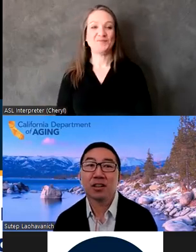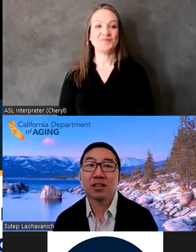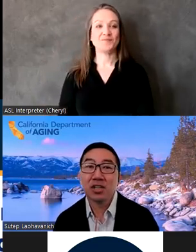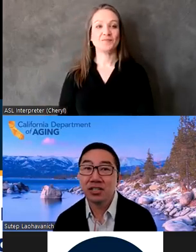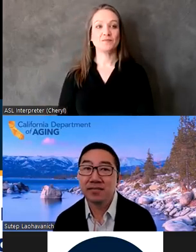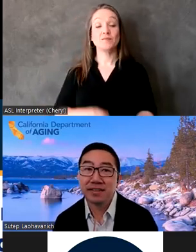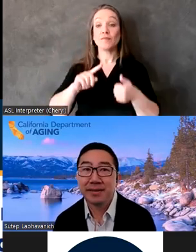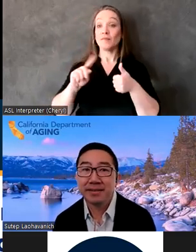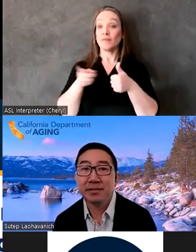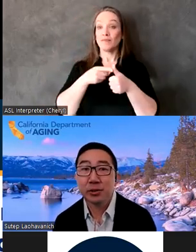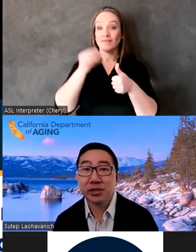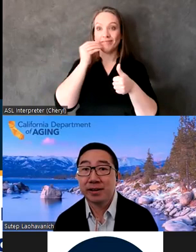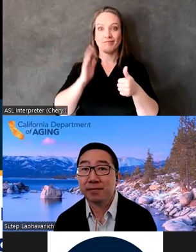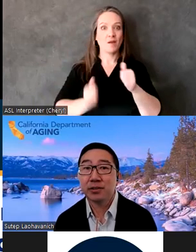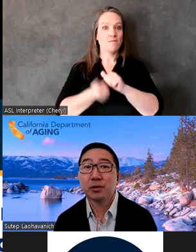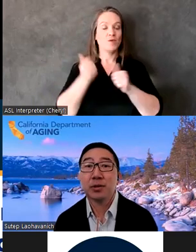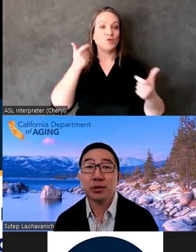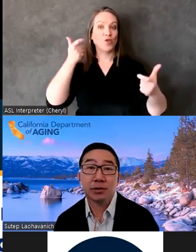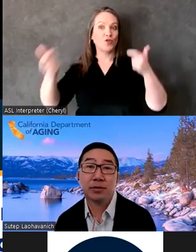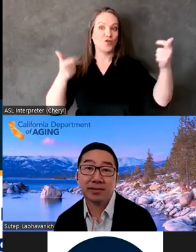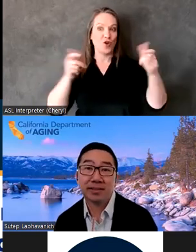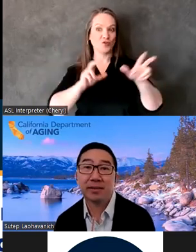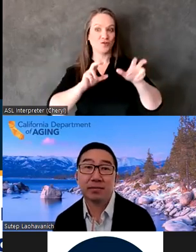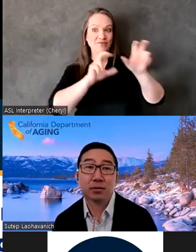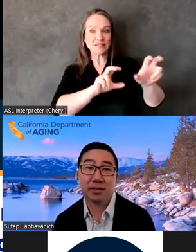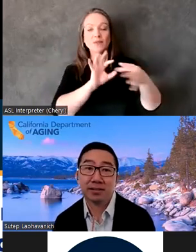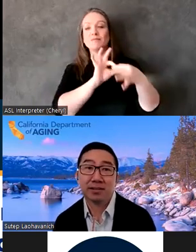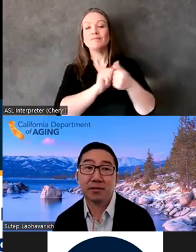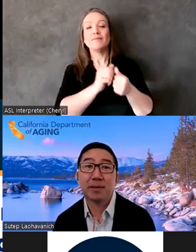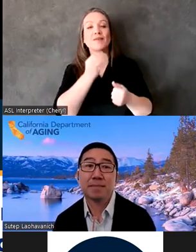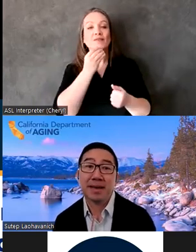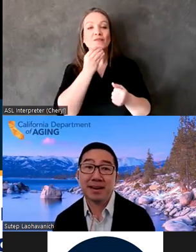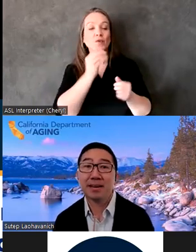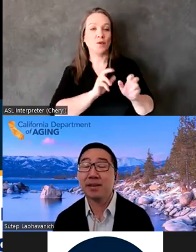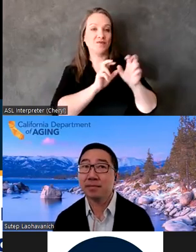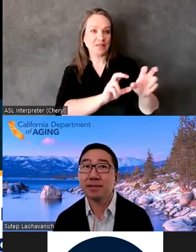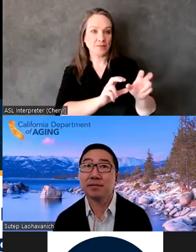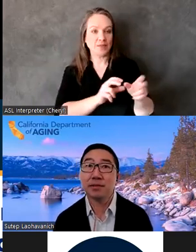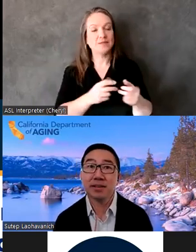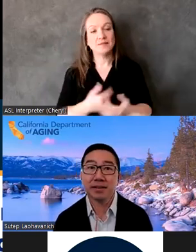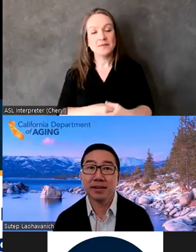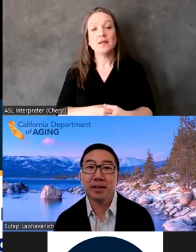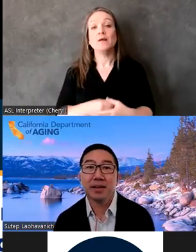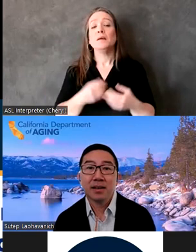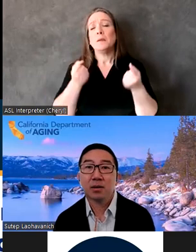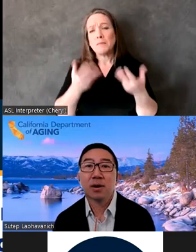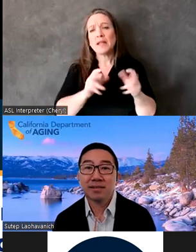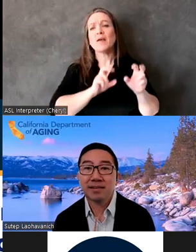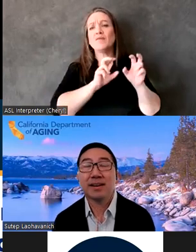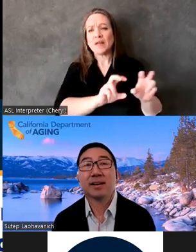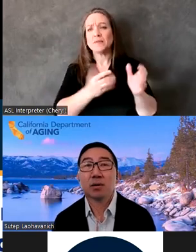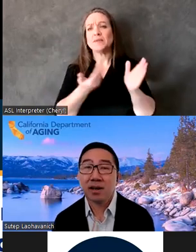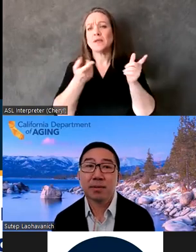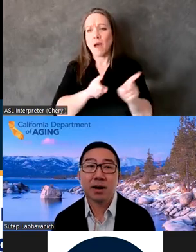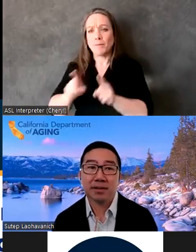First, our largest investment is in nutrition efforts to reduce food insecurity for older adults. So there have been many investments in food security across the